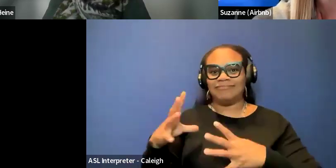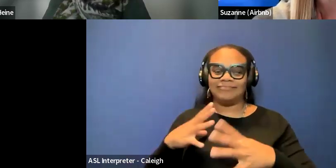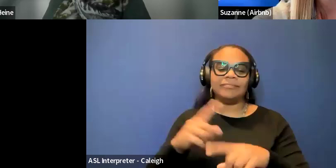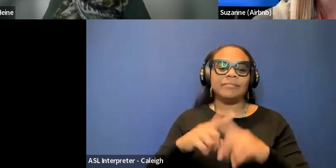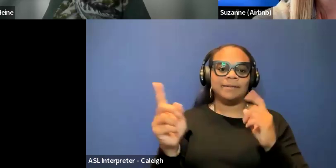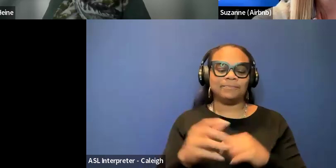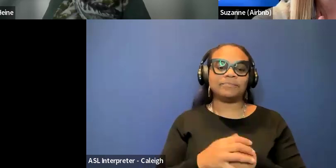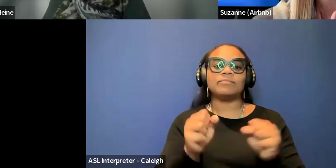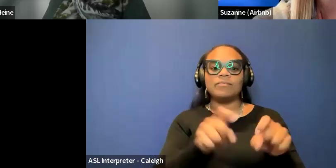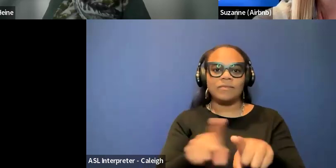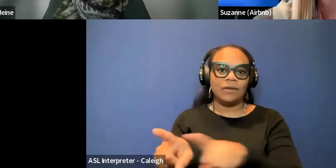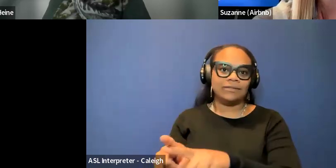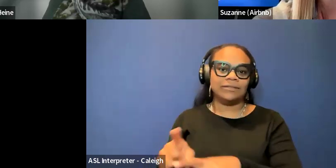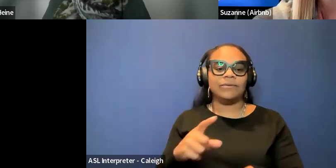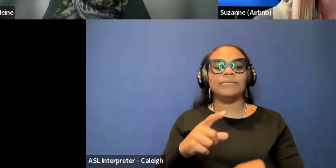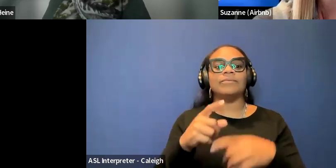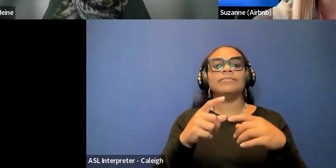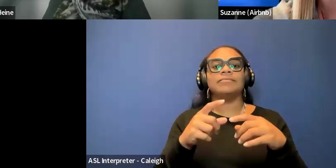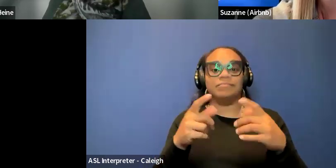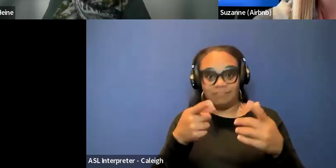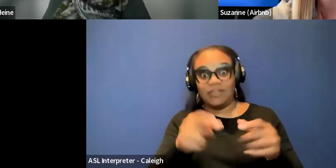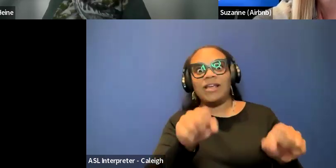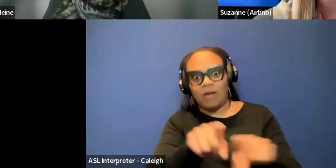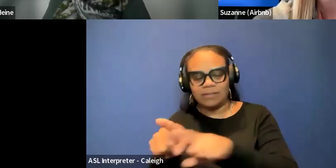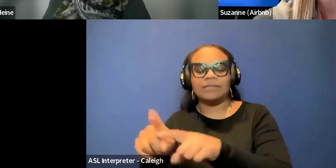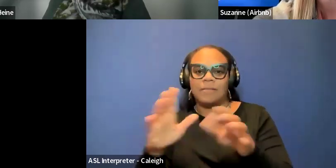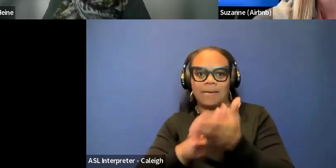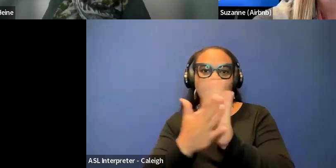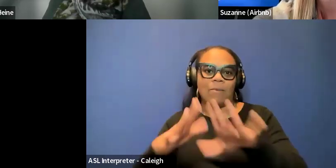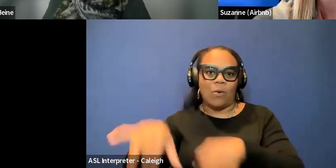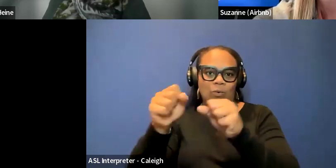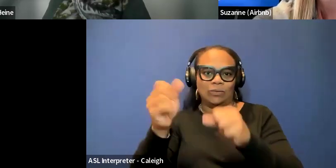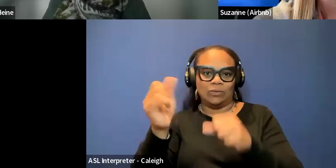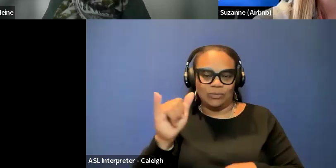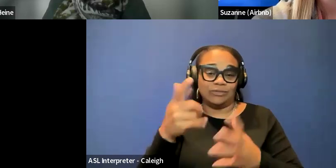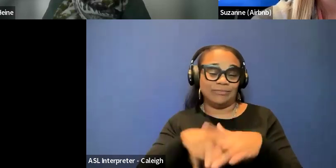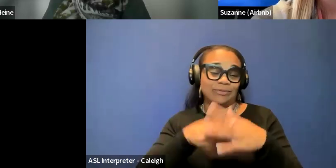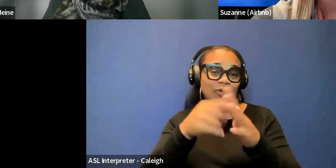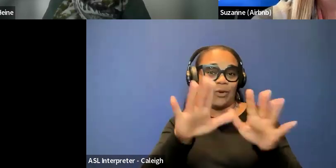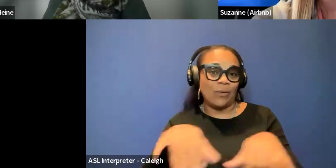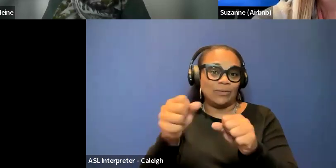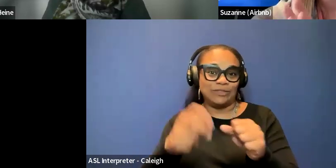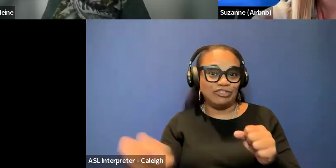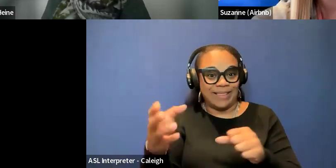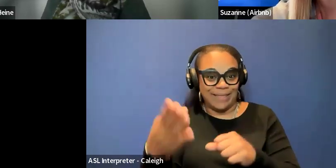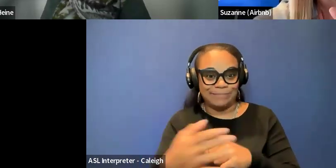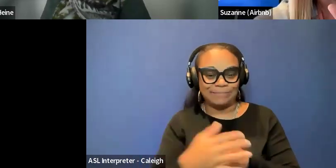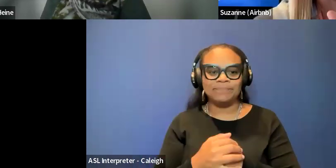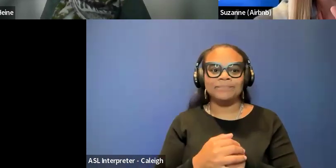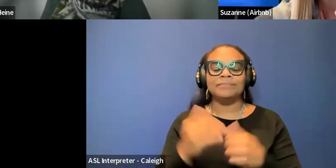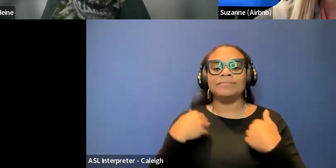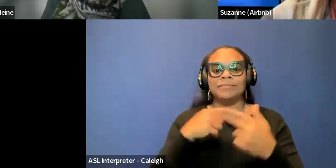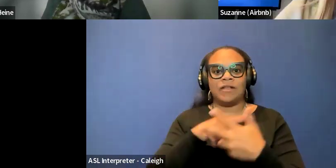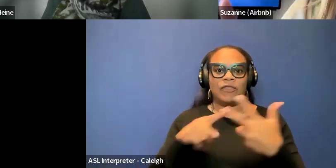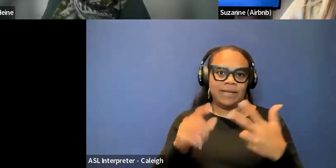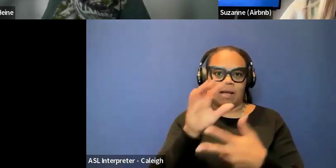this is also now you're at the stage where you can become a host on Airbnb as well. So you can start your hosting journey. And there are actually 3 ways